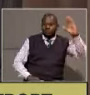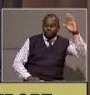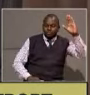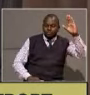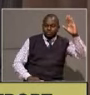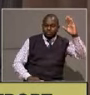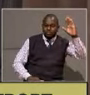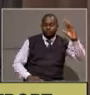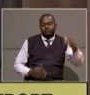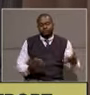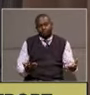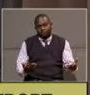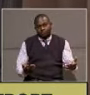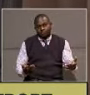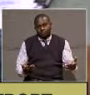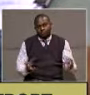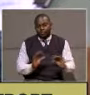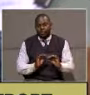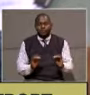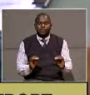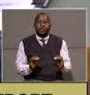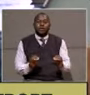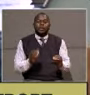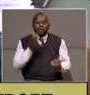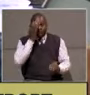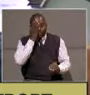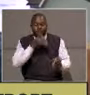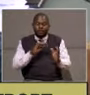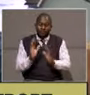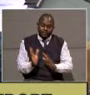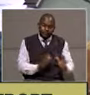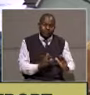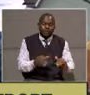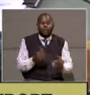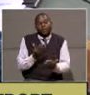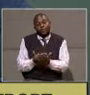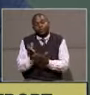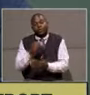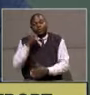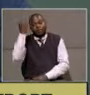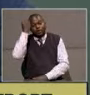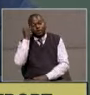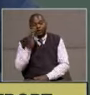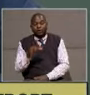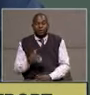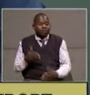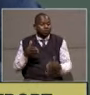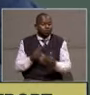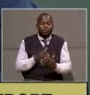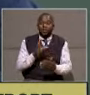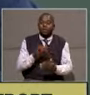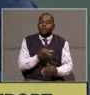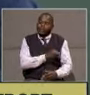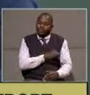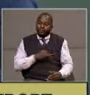no. No, have it. General Tumwine plans to seek legal redress after faulting the committee for denying